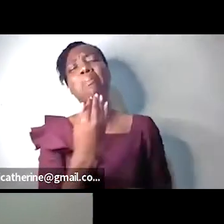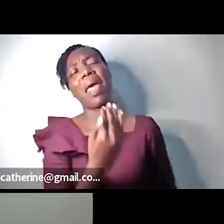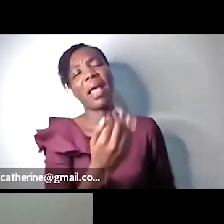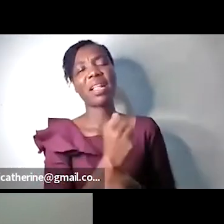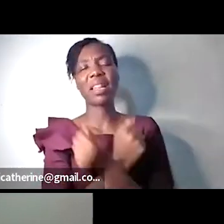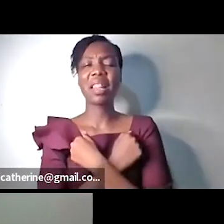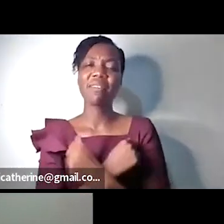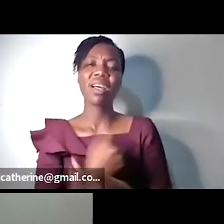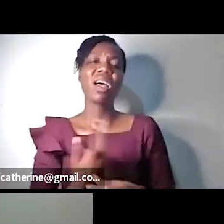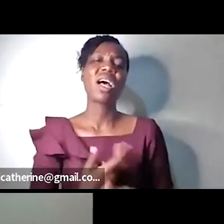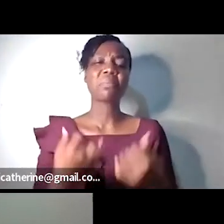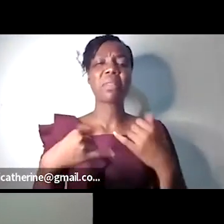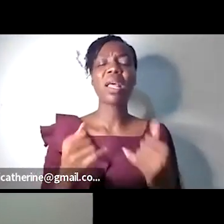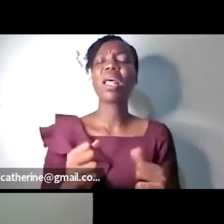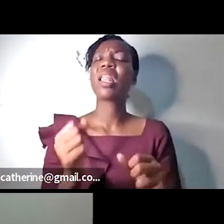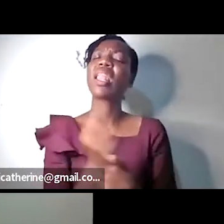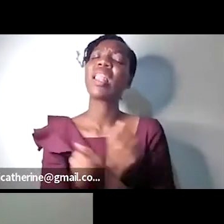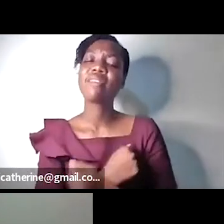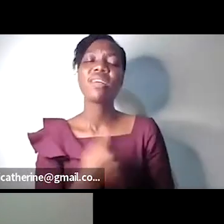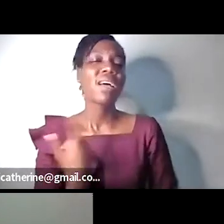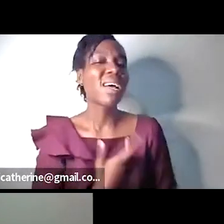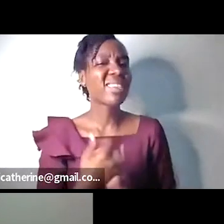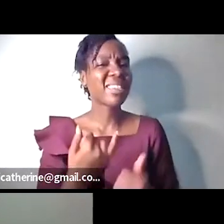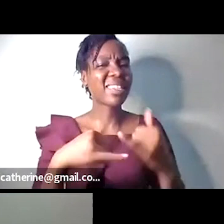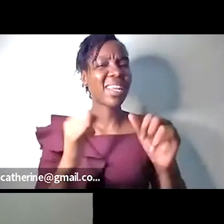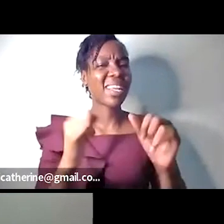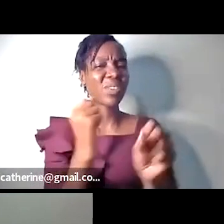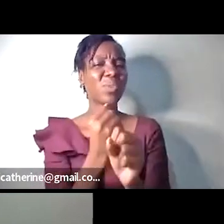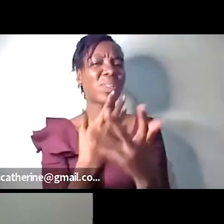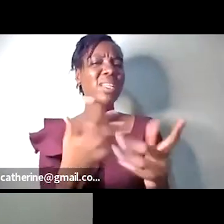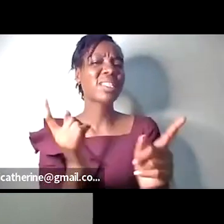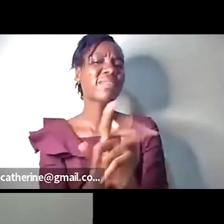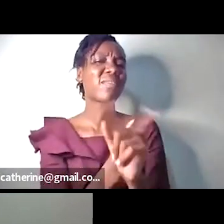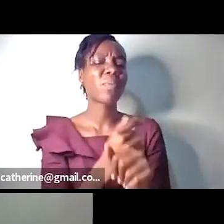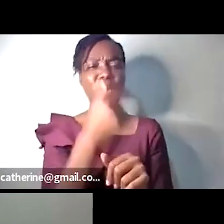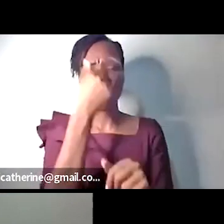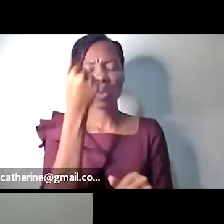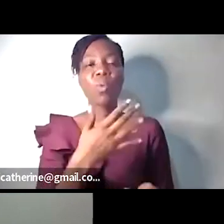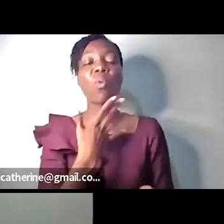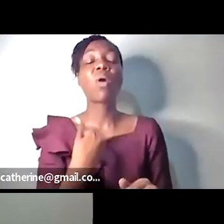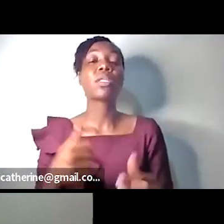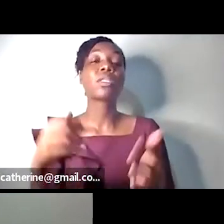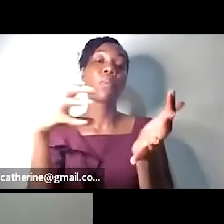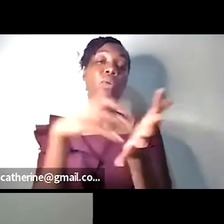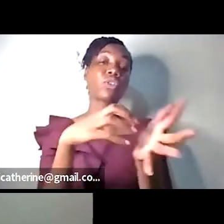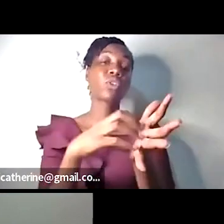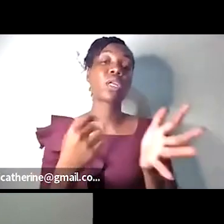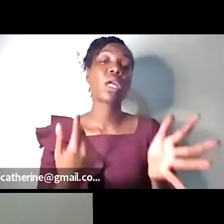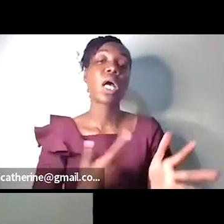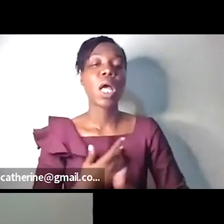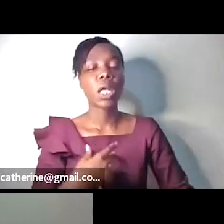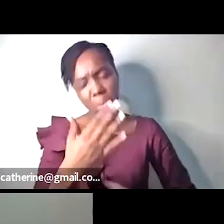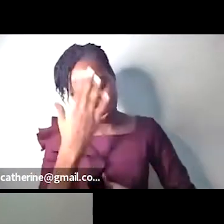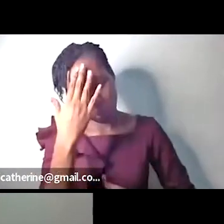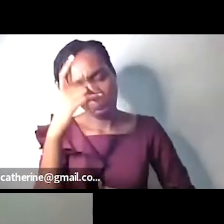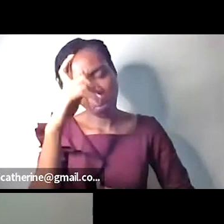suck up, we bootlick. Why? Because we want to be given a position where we are adored, appreciated, and